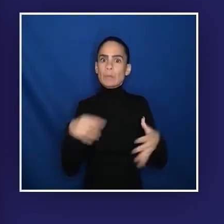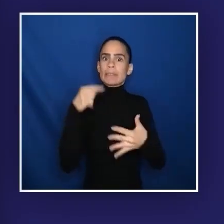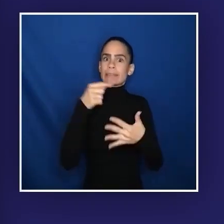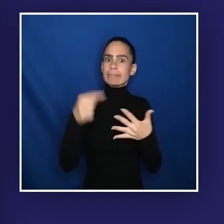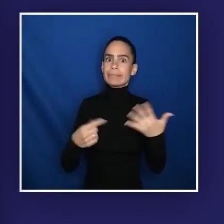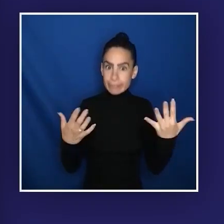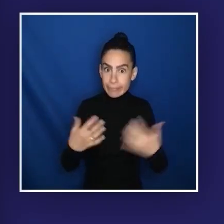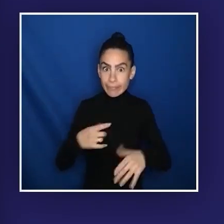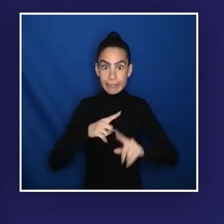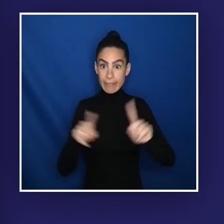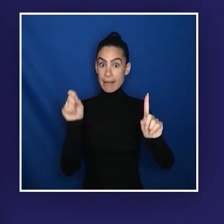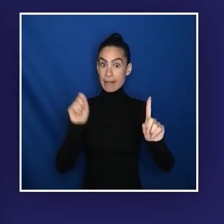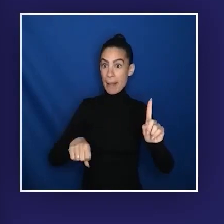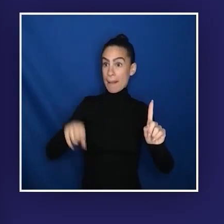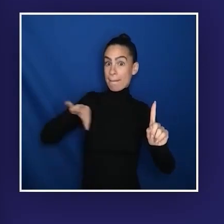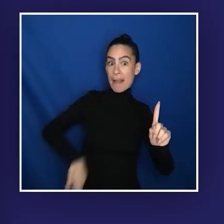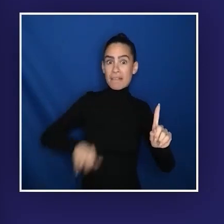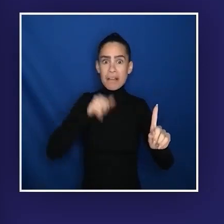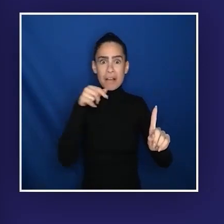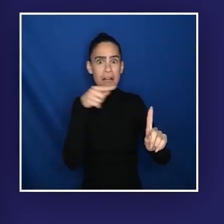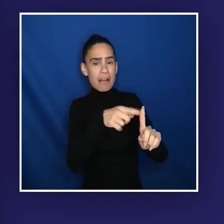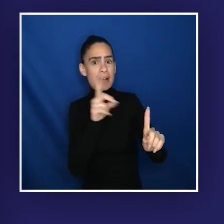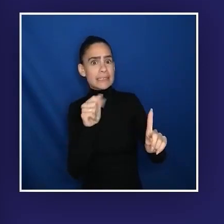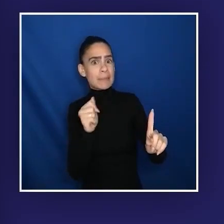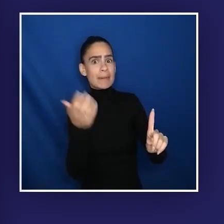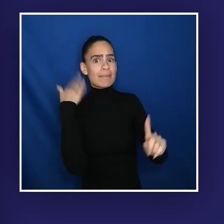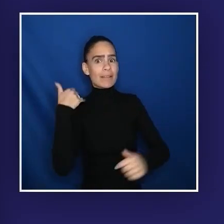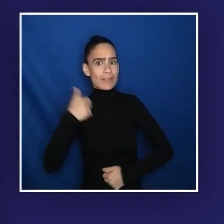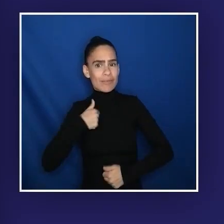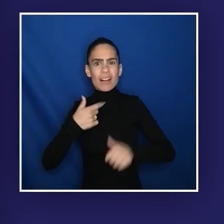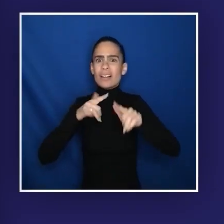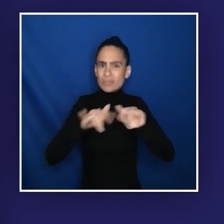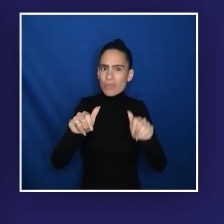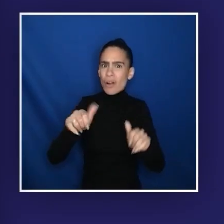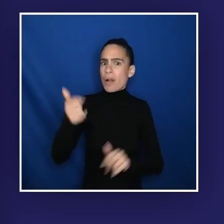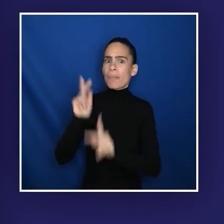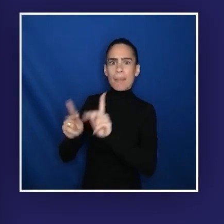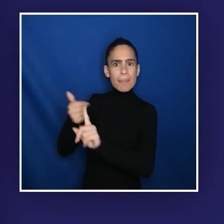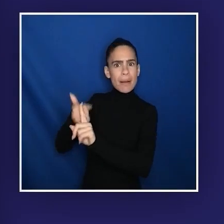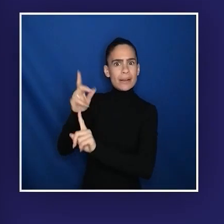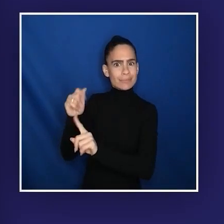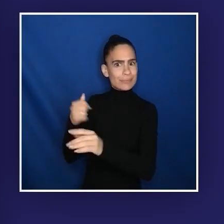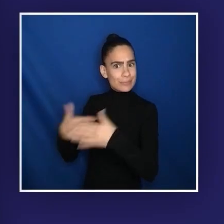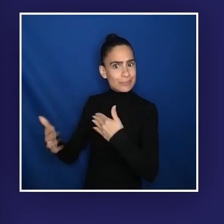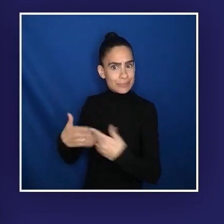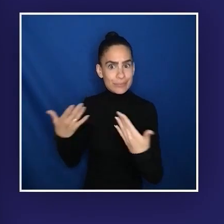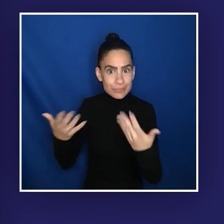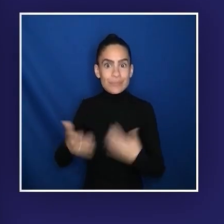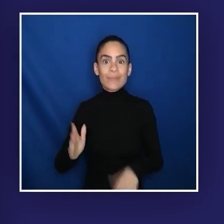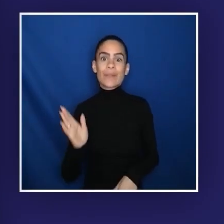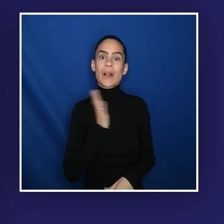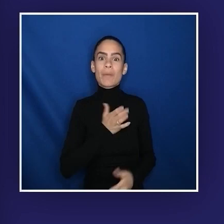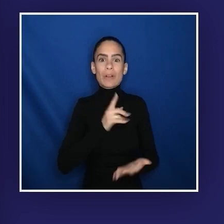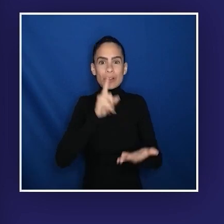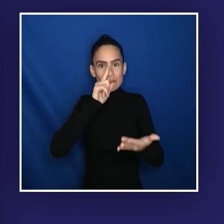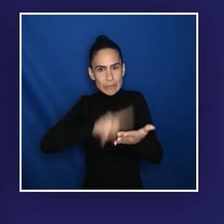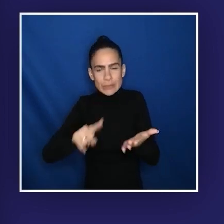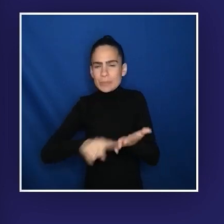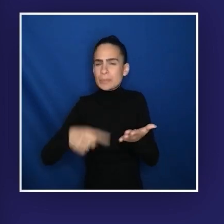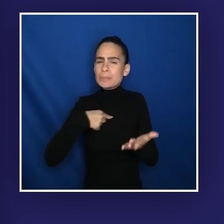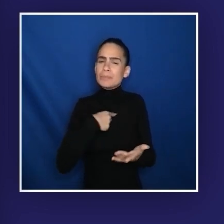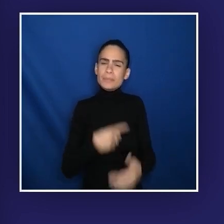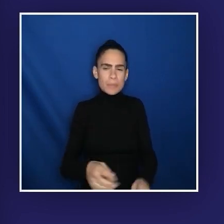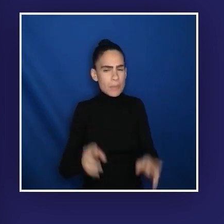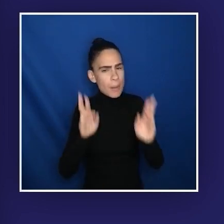is what we're going to do. This can really work to benefiting not just disabled veterans, but other disabled folks. With our research, we hope that